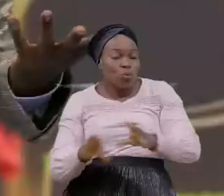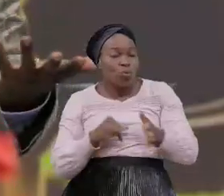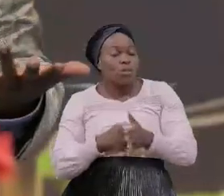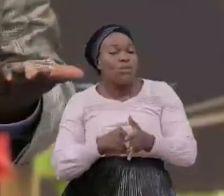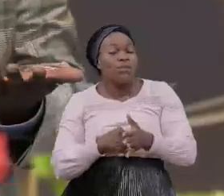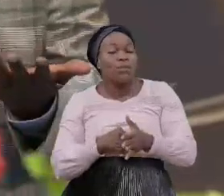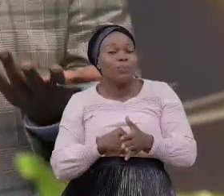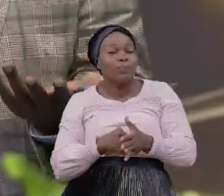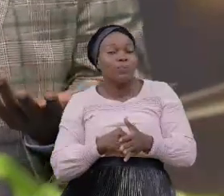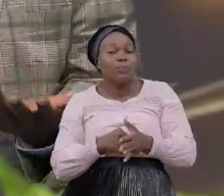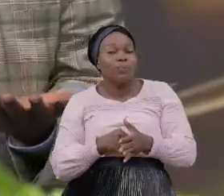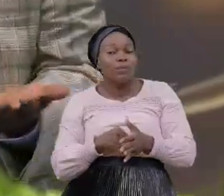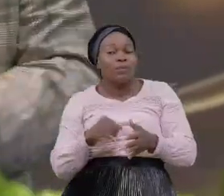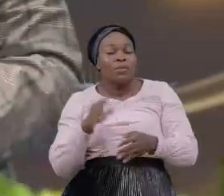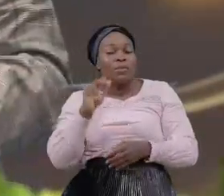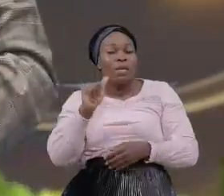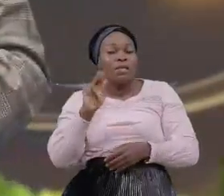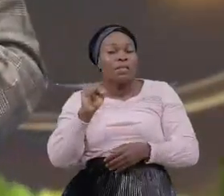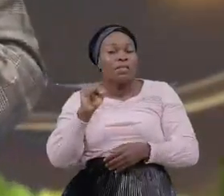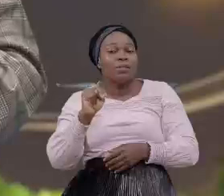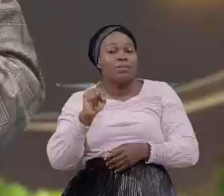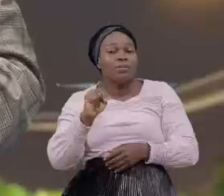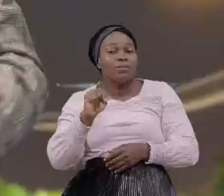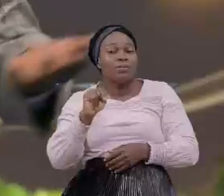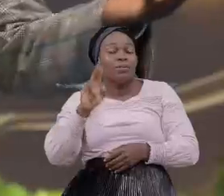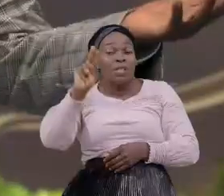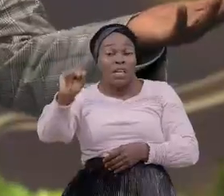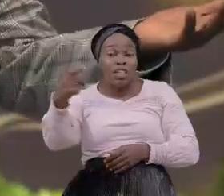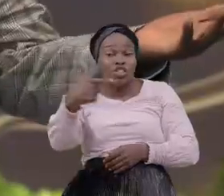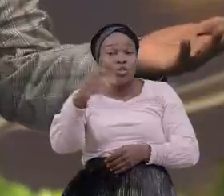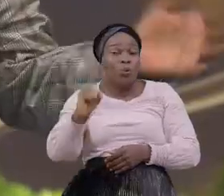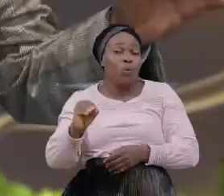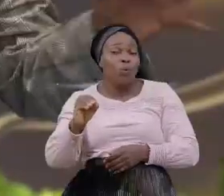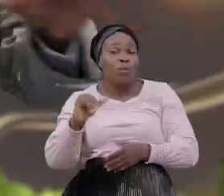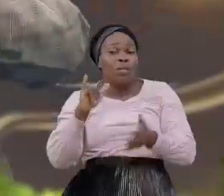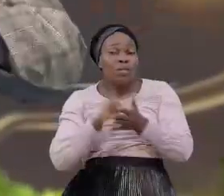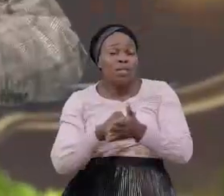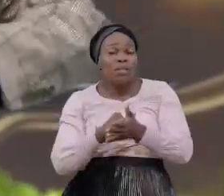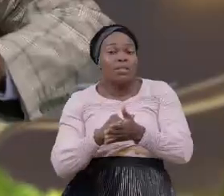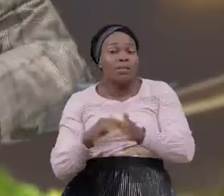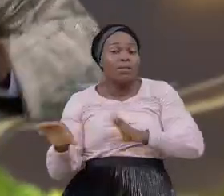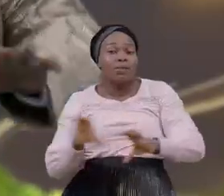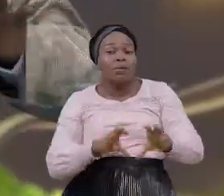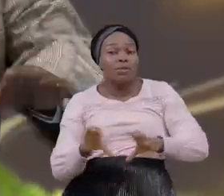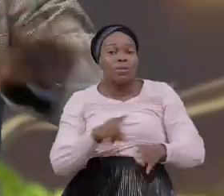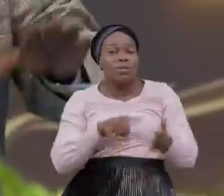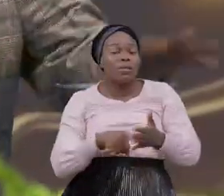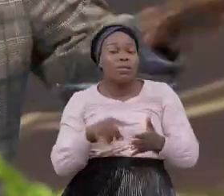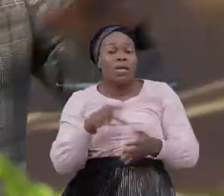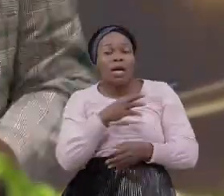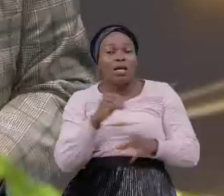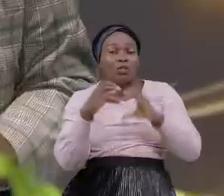An NGO that will serve a community in a way no